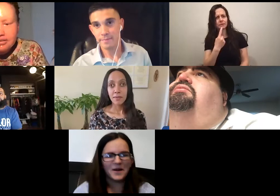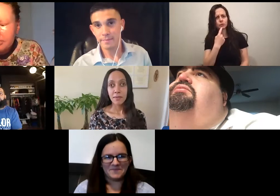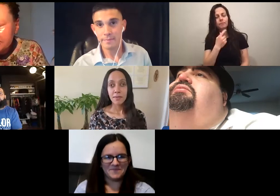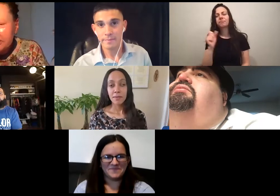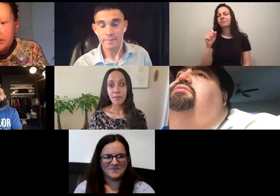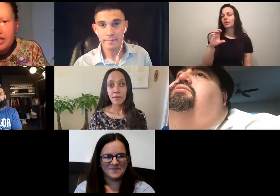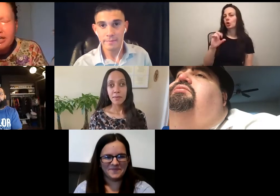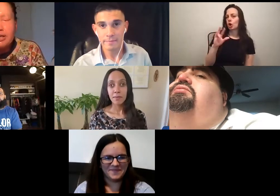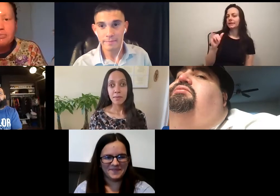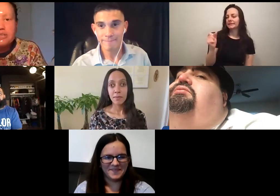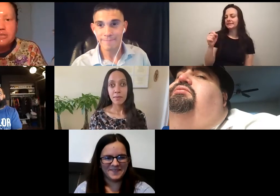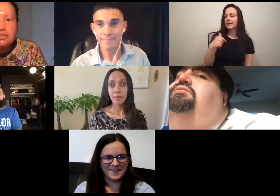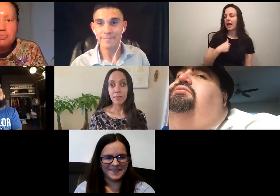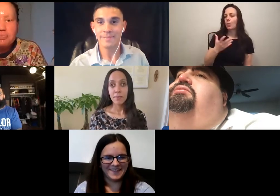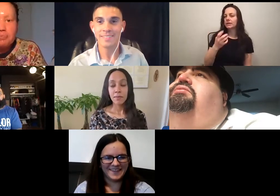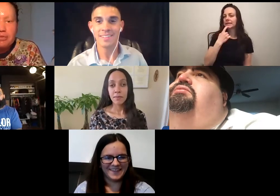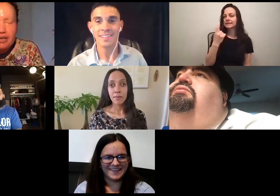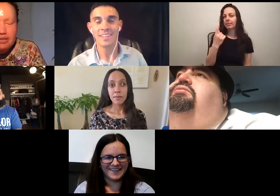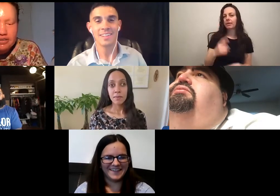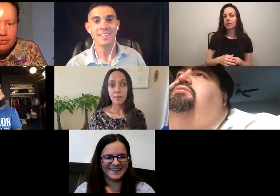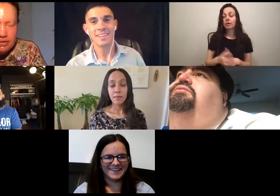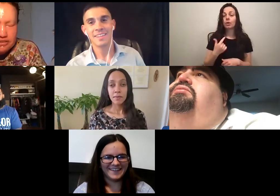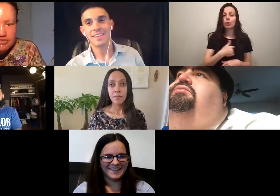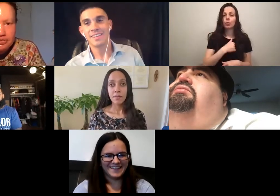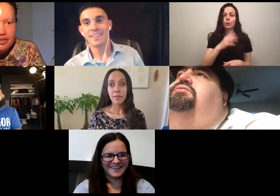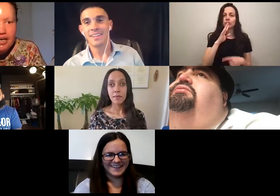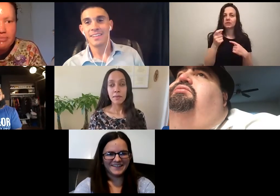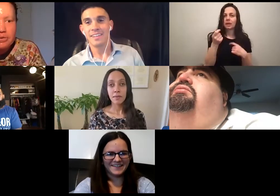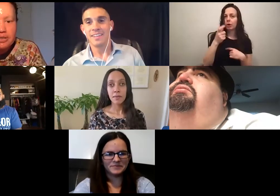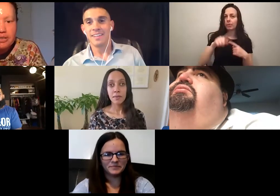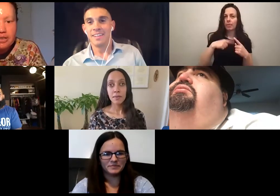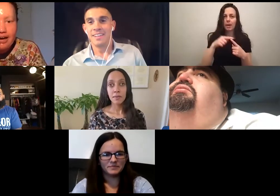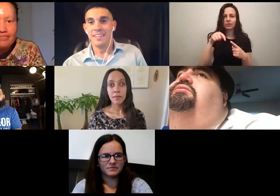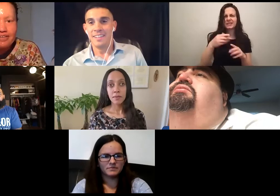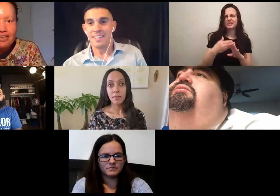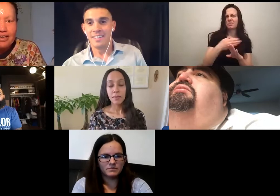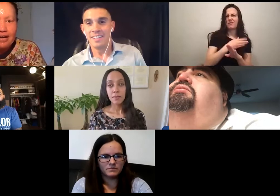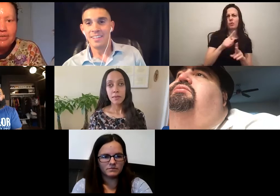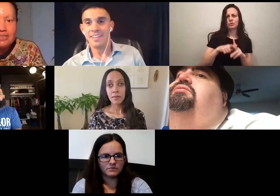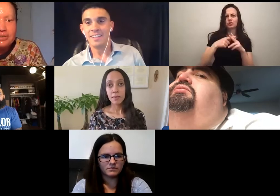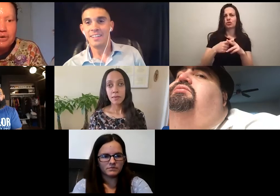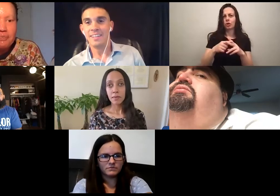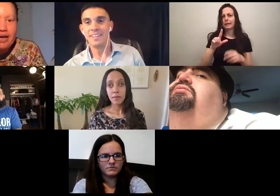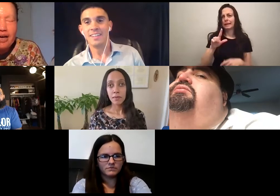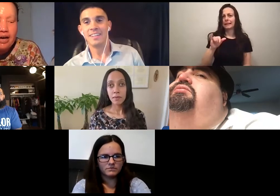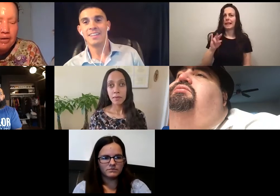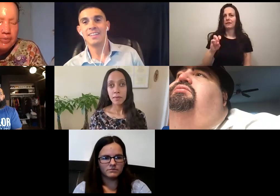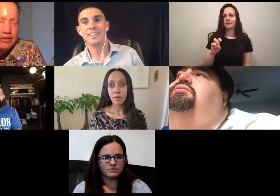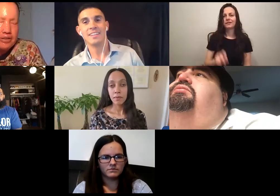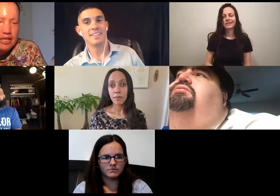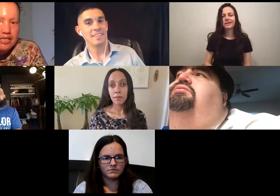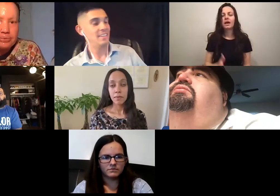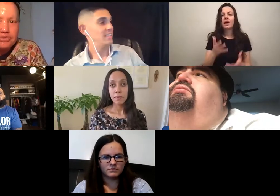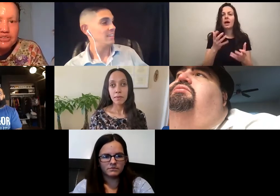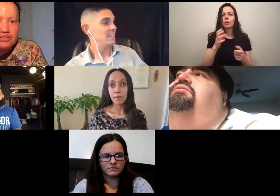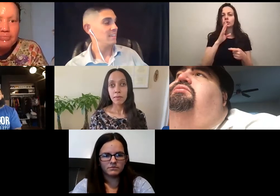had something to say, and we talked a bit about this one just before we came on live. I wanted to talk about how Haben